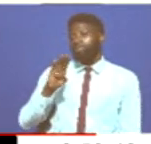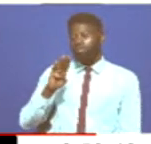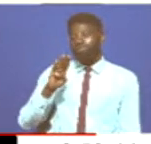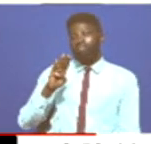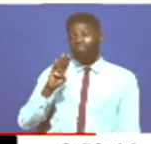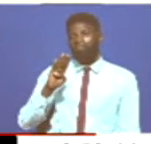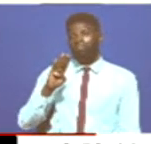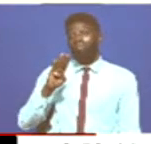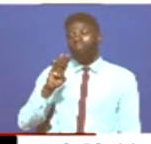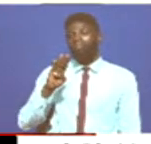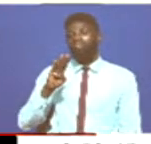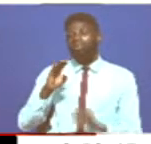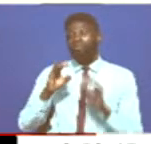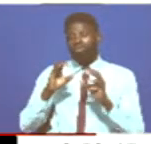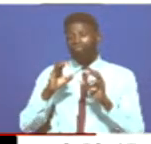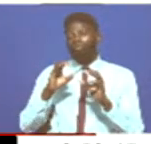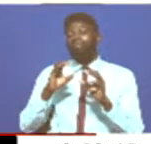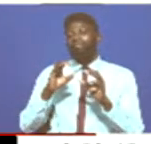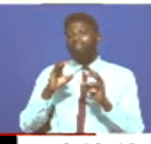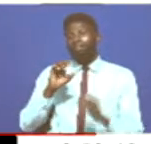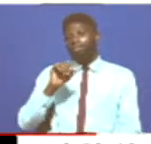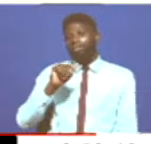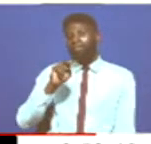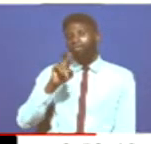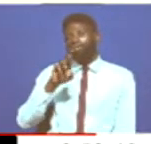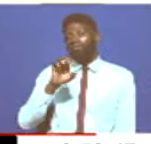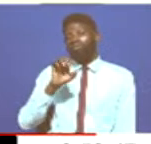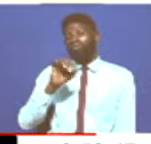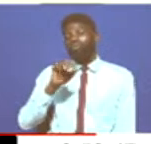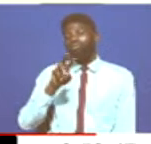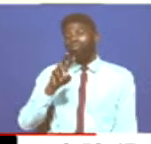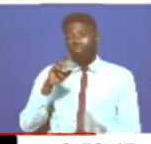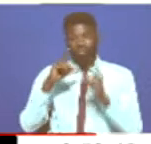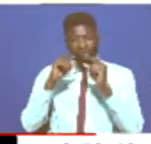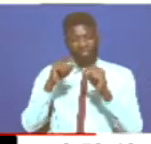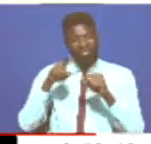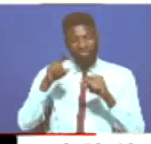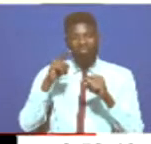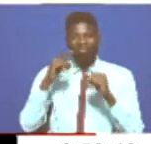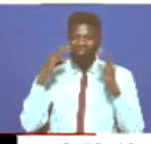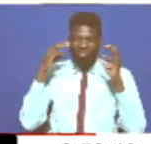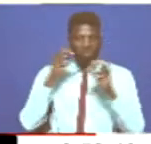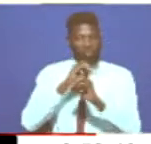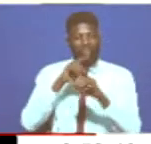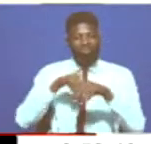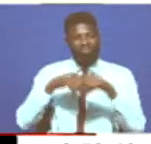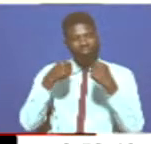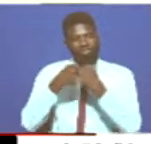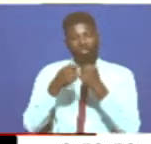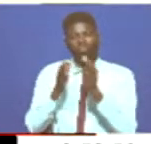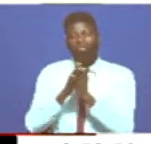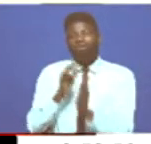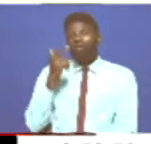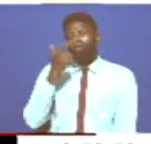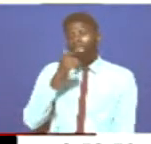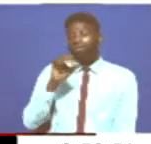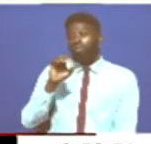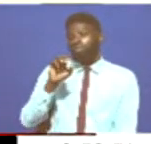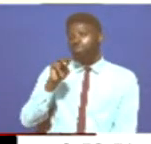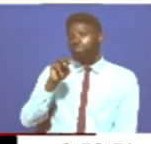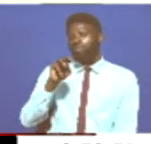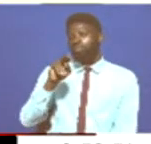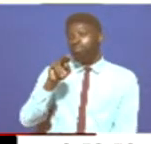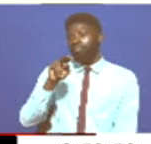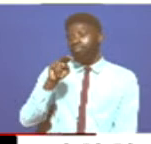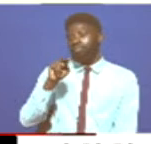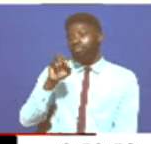is no pressure as his sides prepare to face Menengai Oilers in the Kenyan Cup semi-finals first leg clash this weekend at the Den in